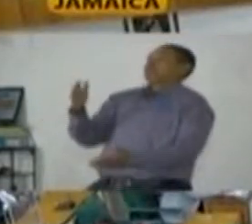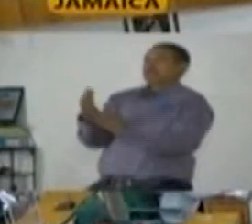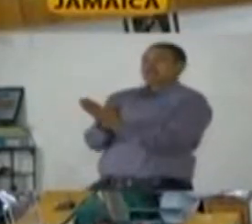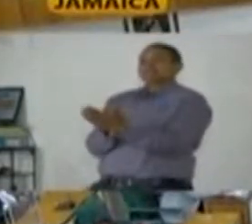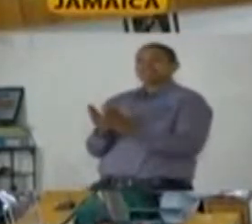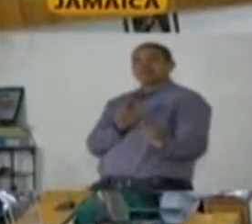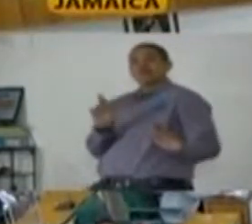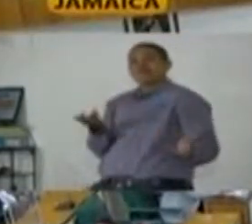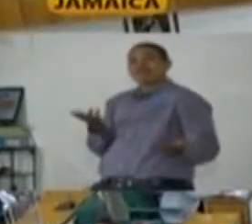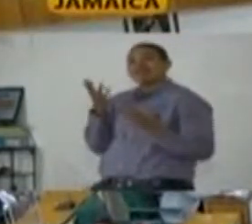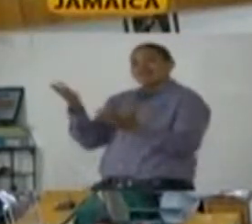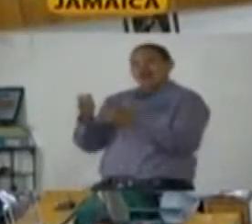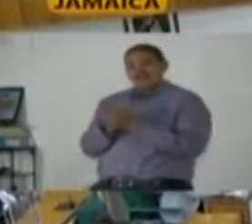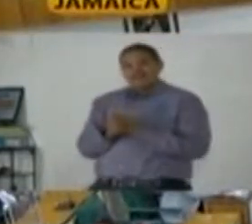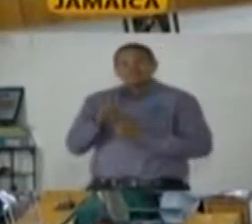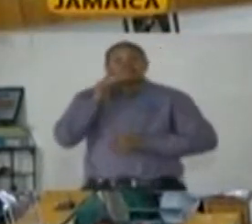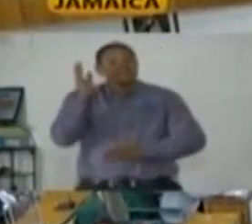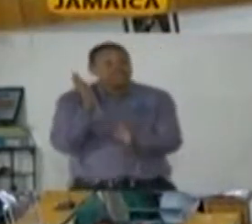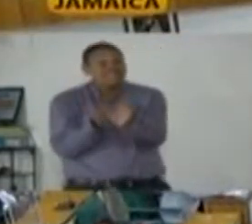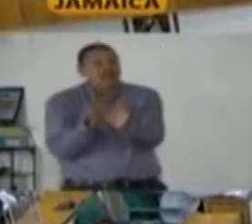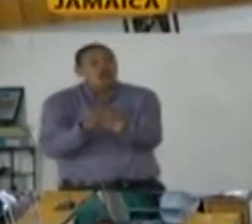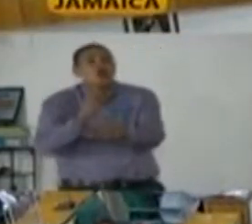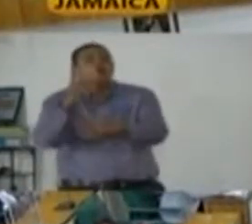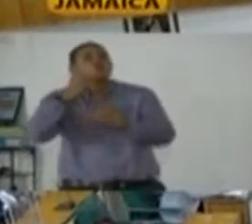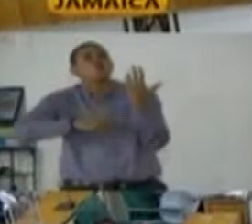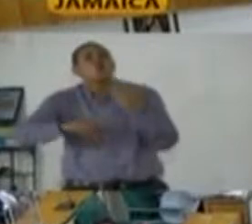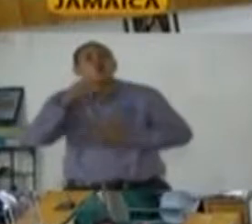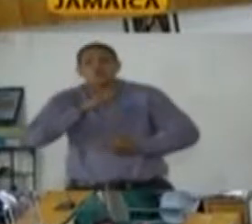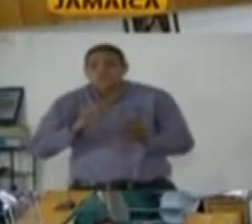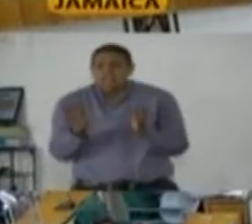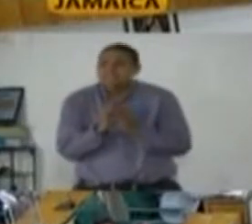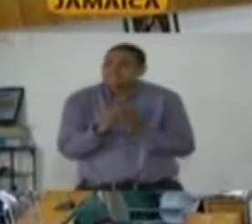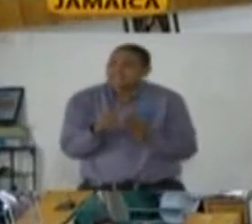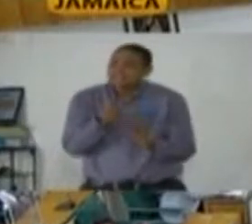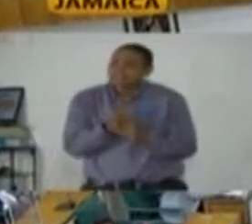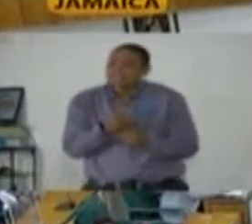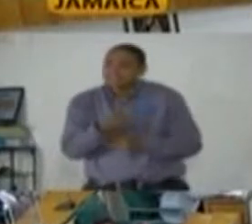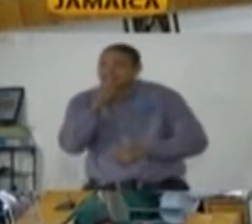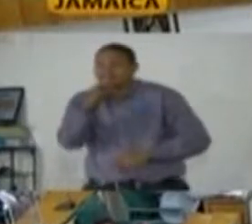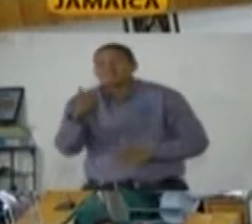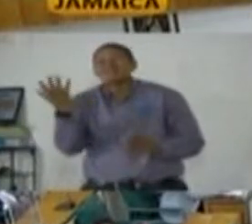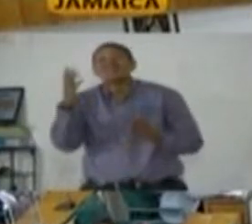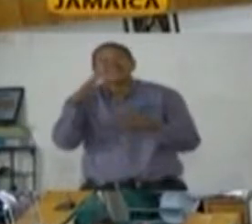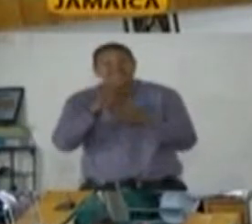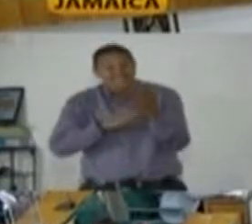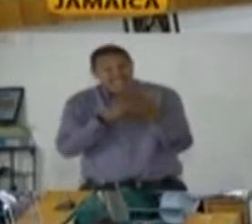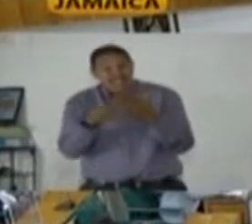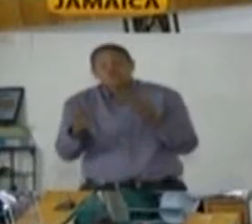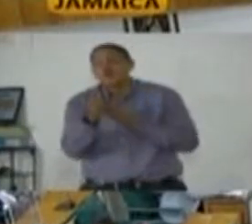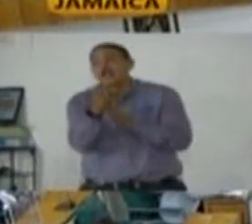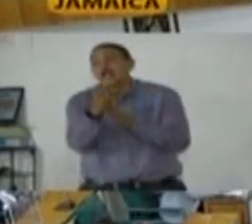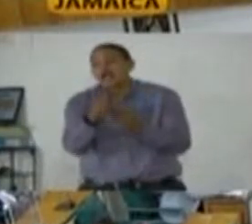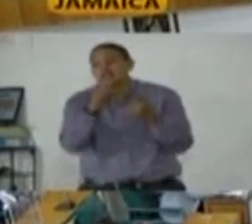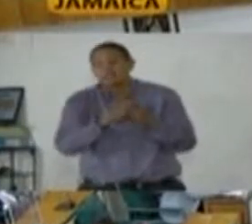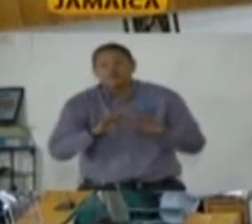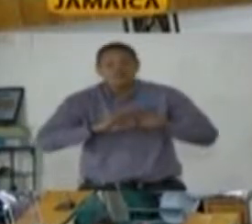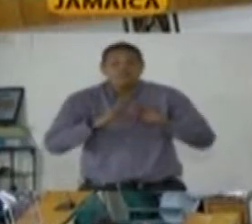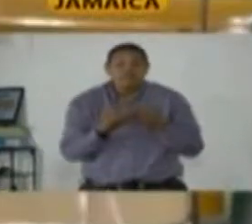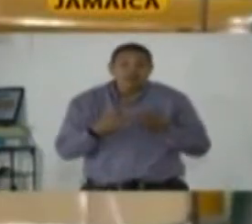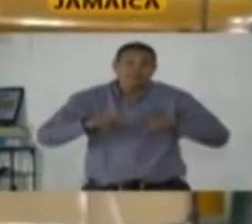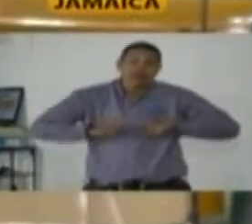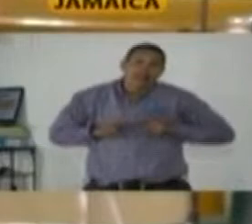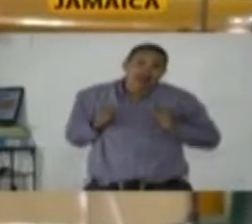Speaker, psychosocial sessions are also going through weekly scheduled guidance and health and family life classroom